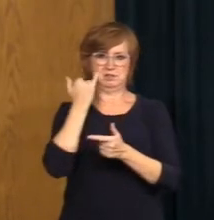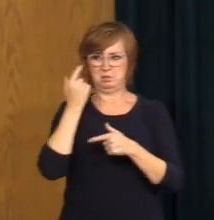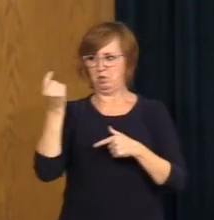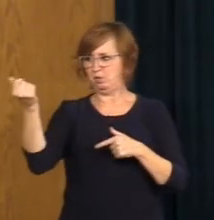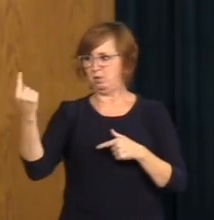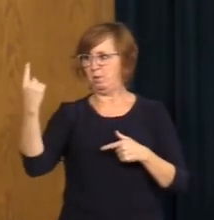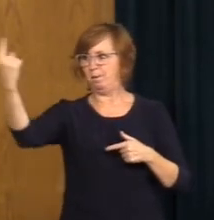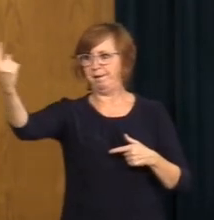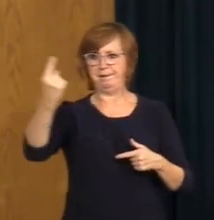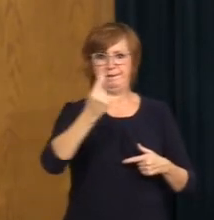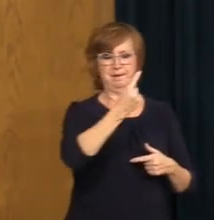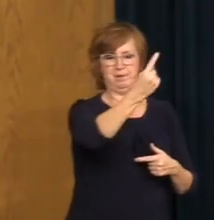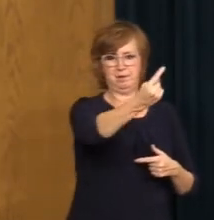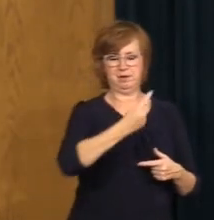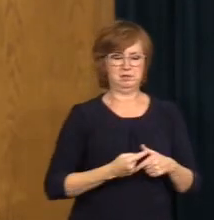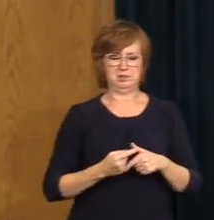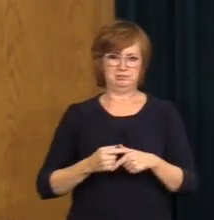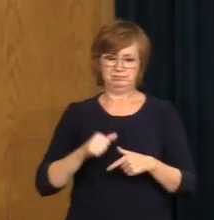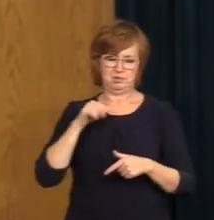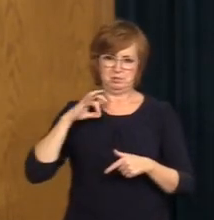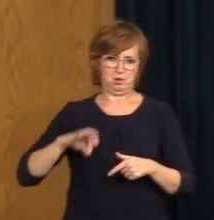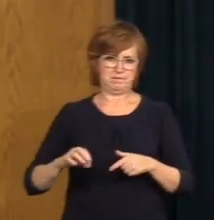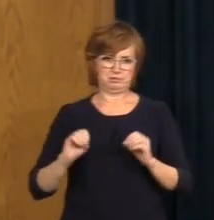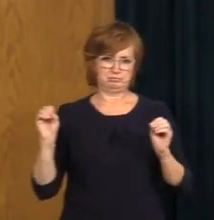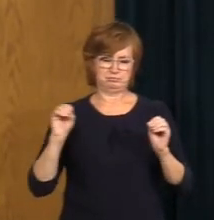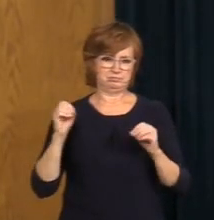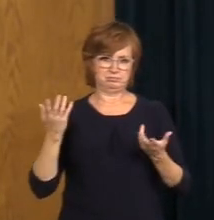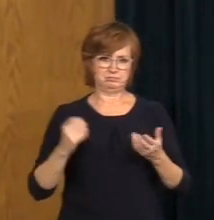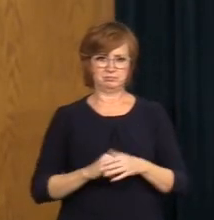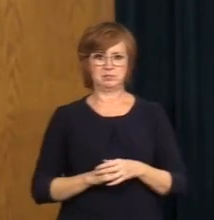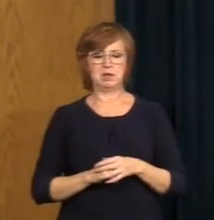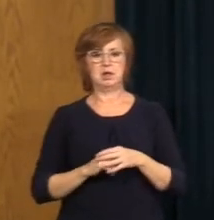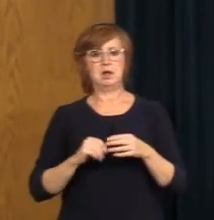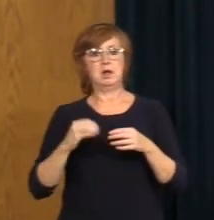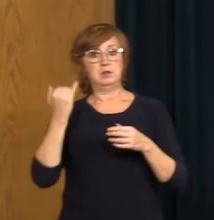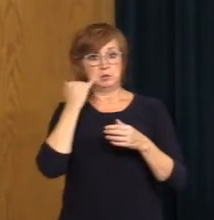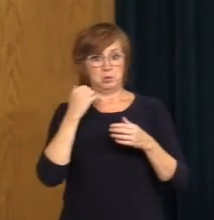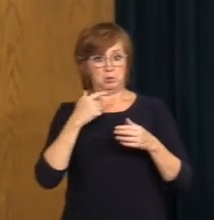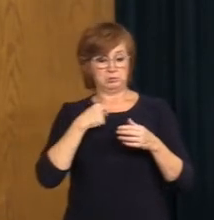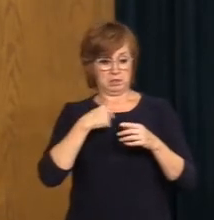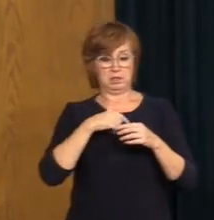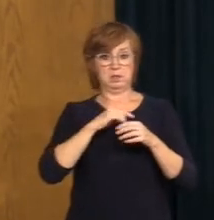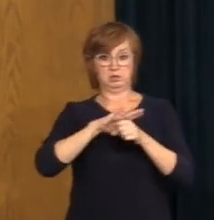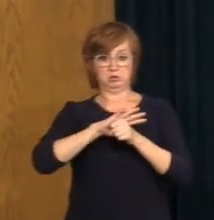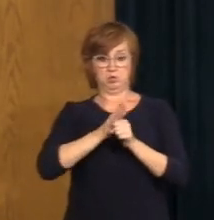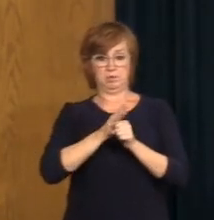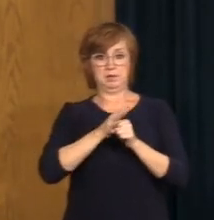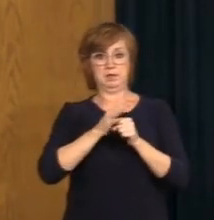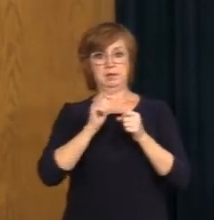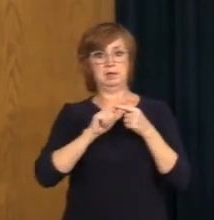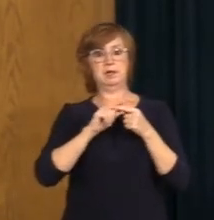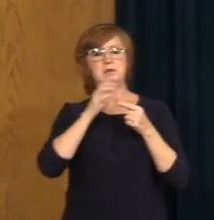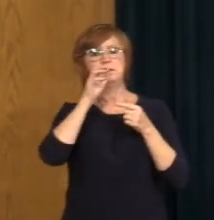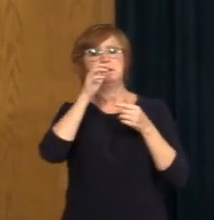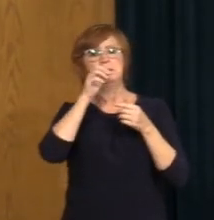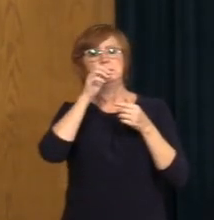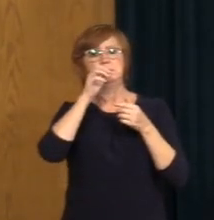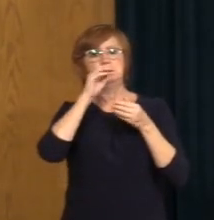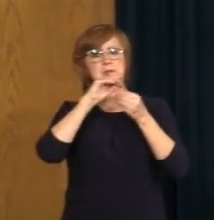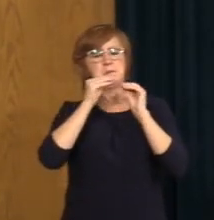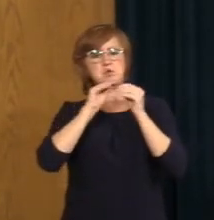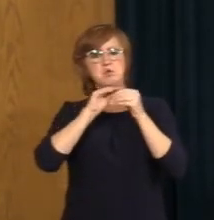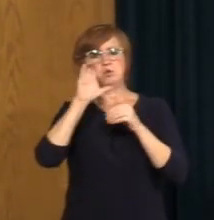you were to become a case, you would get a code by public health you would put in, and that everyone in the last 15 days who had the